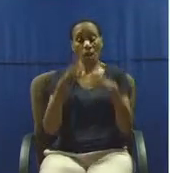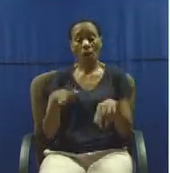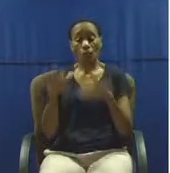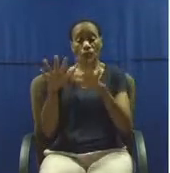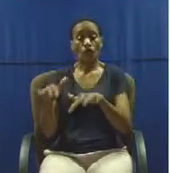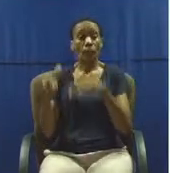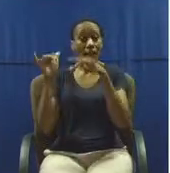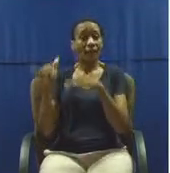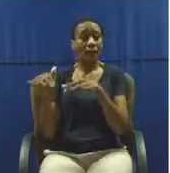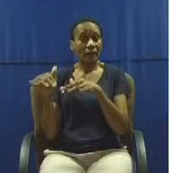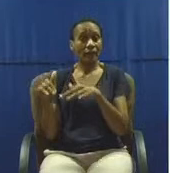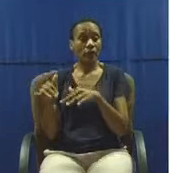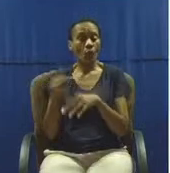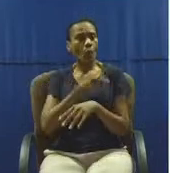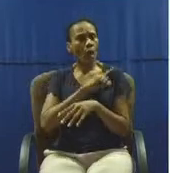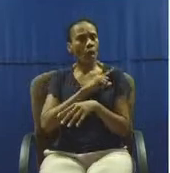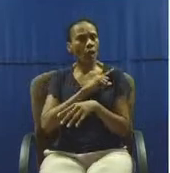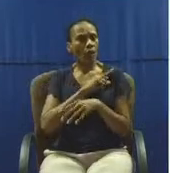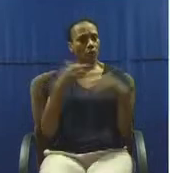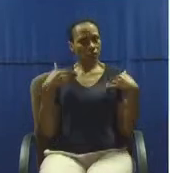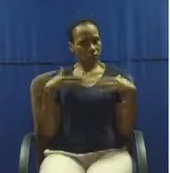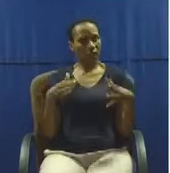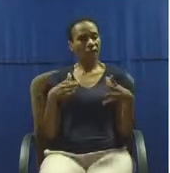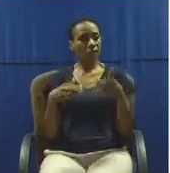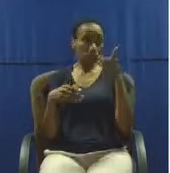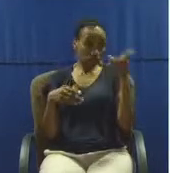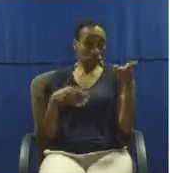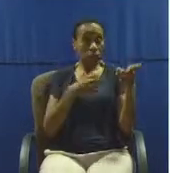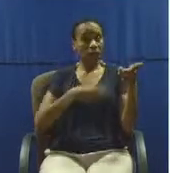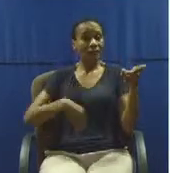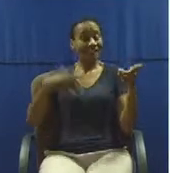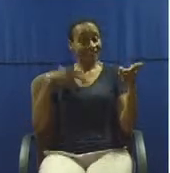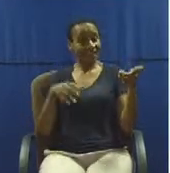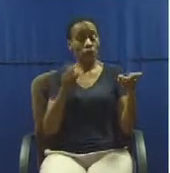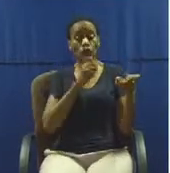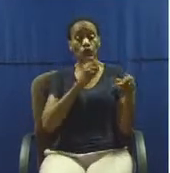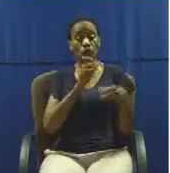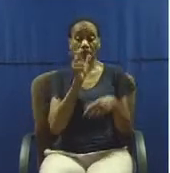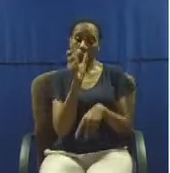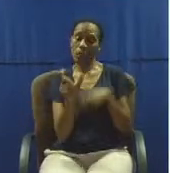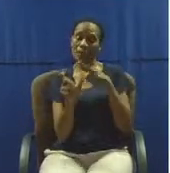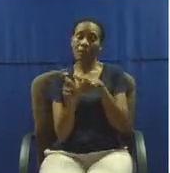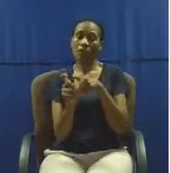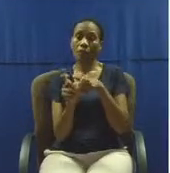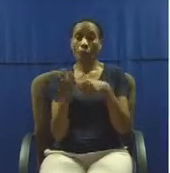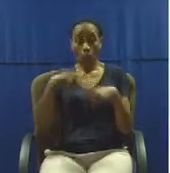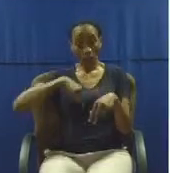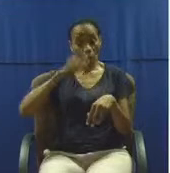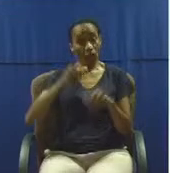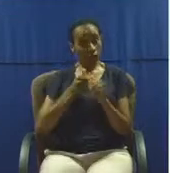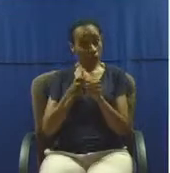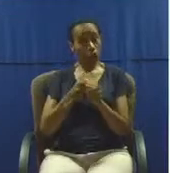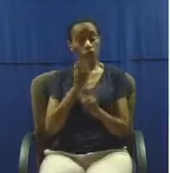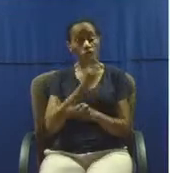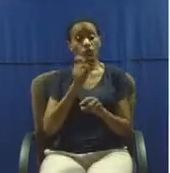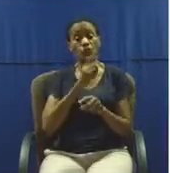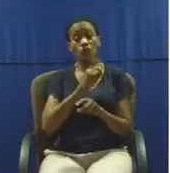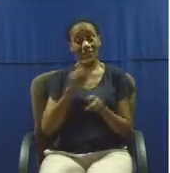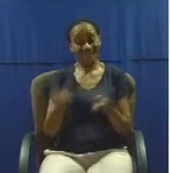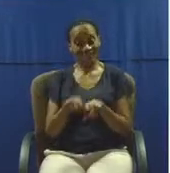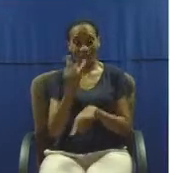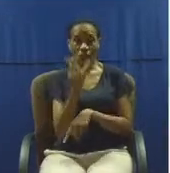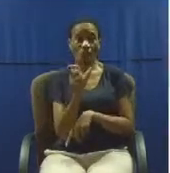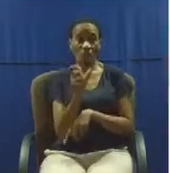the President used it here, because MPs will use it in future and will not be able to call them to order. Thank you,